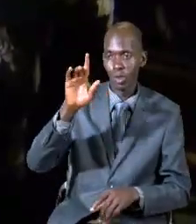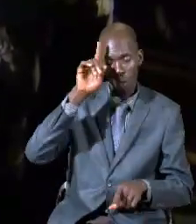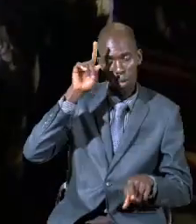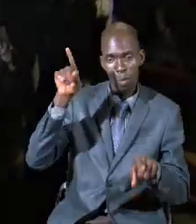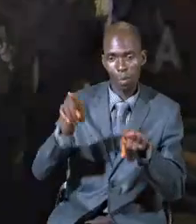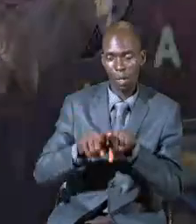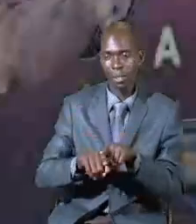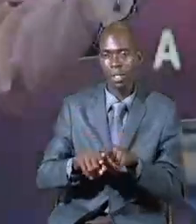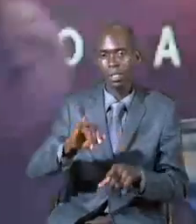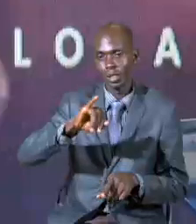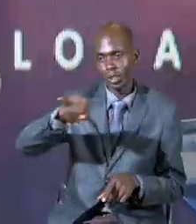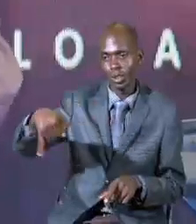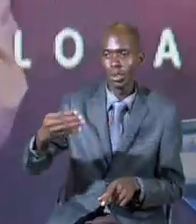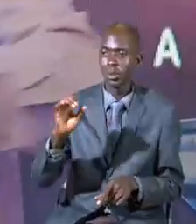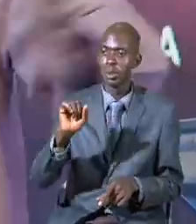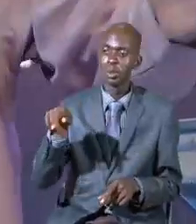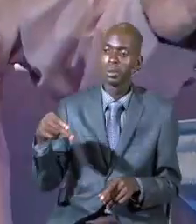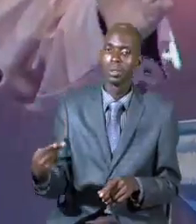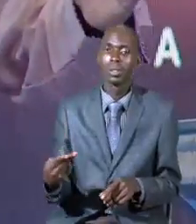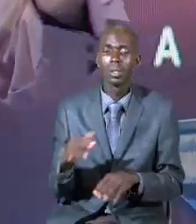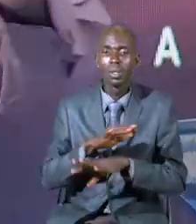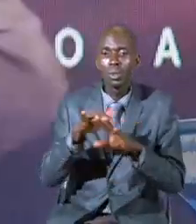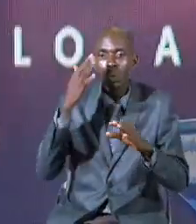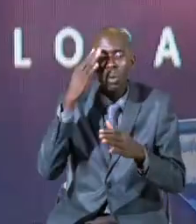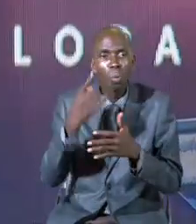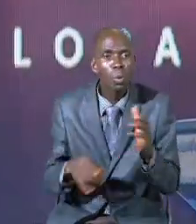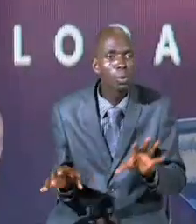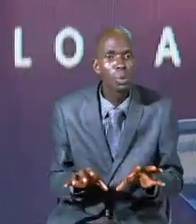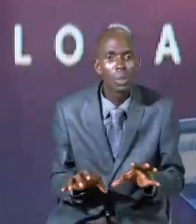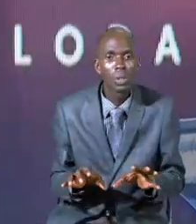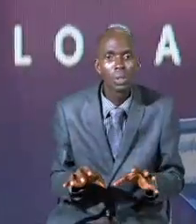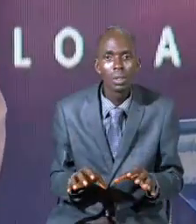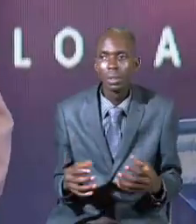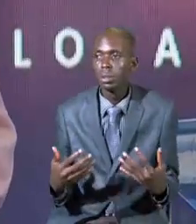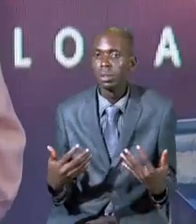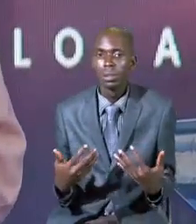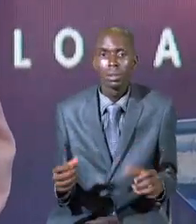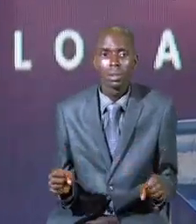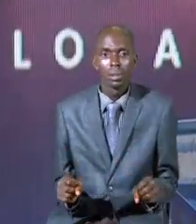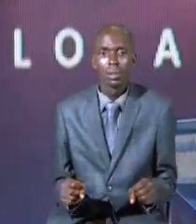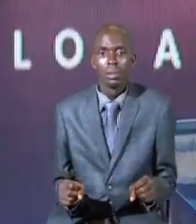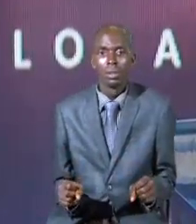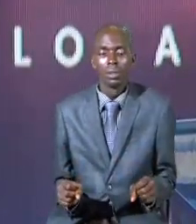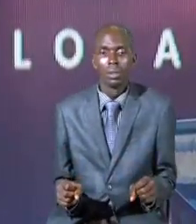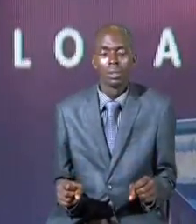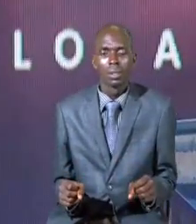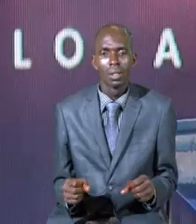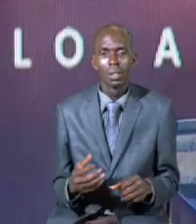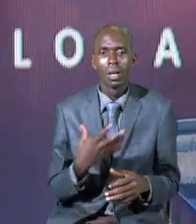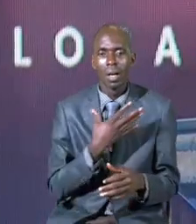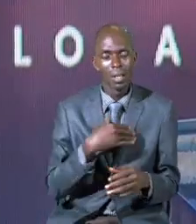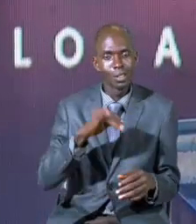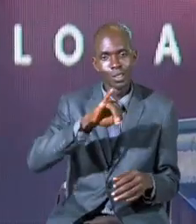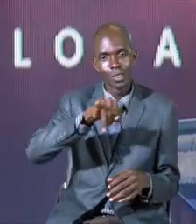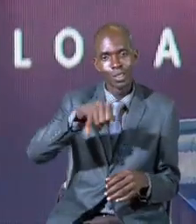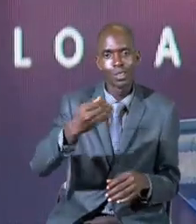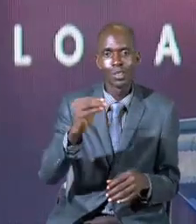They didn't know what to do. Should the earth open up? And then they get in. Said, don't worry about that. I am